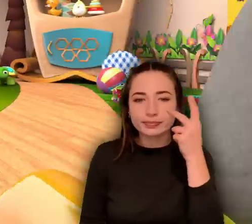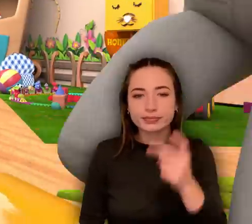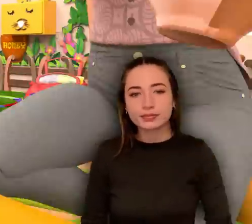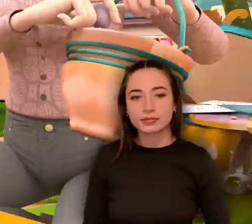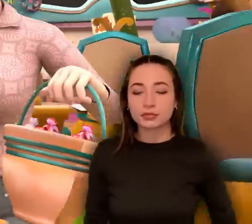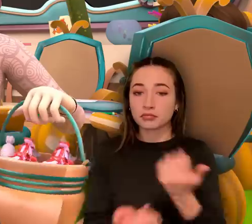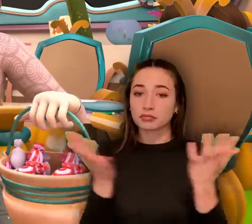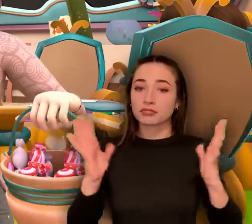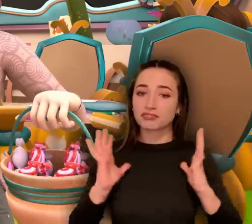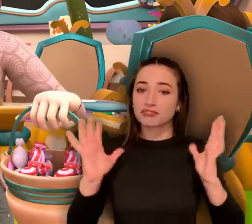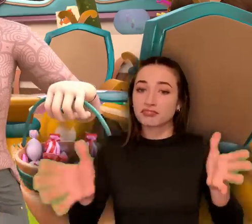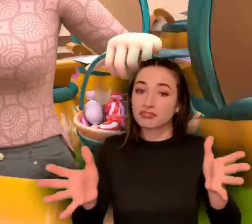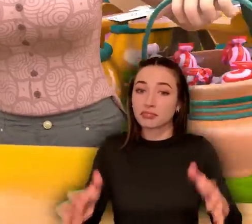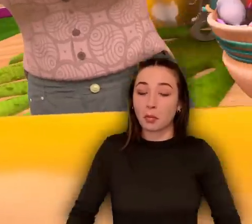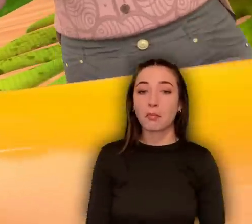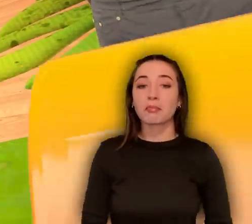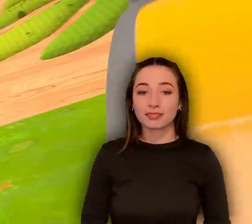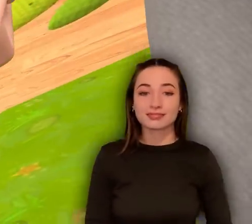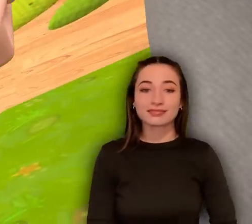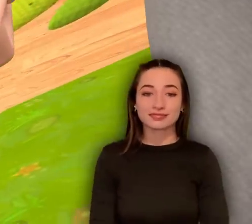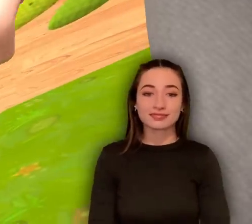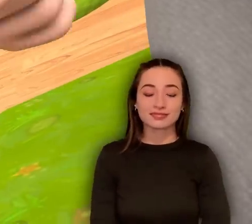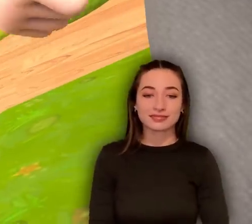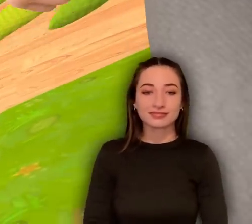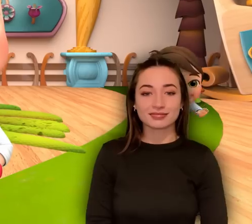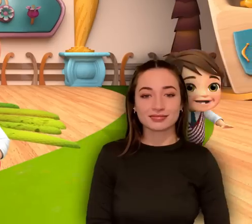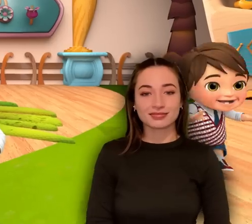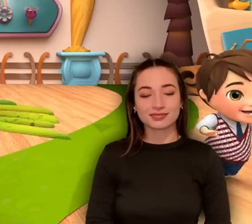let me see everything's all right